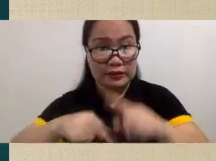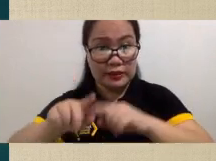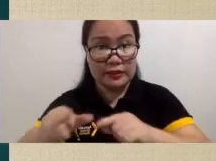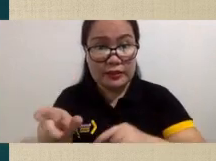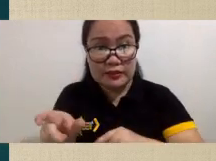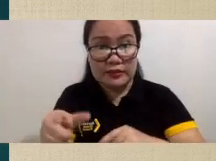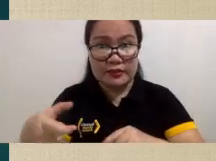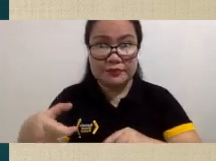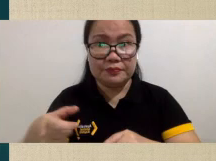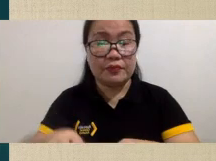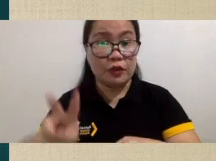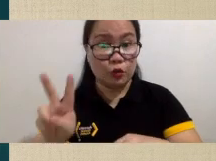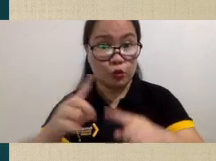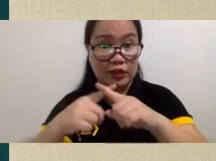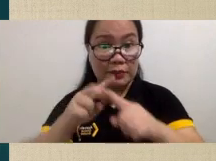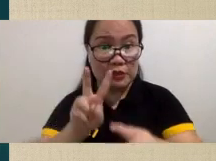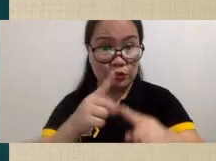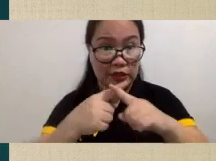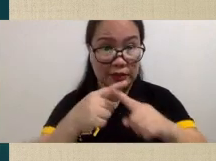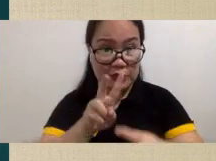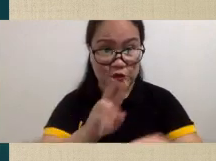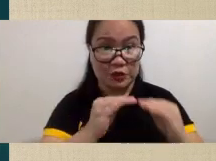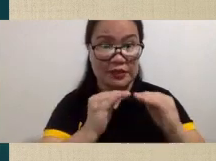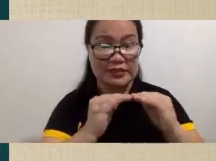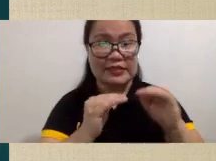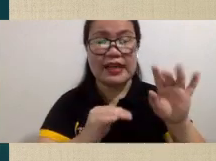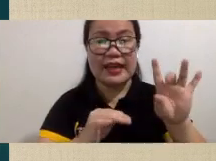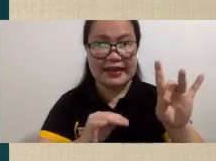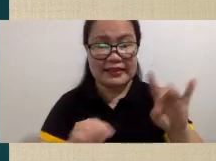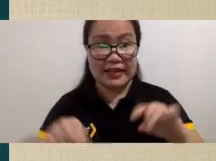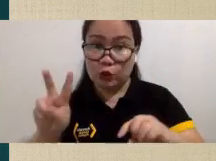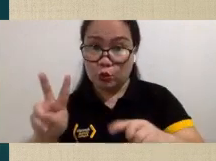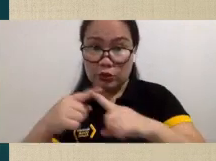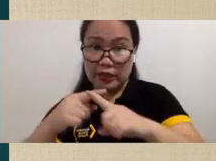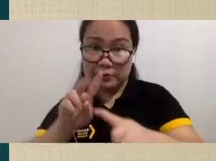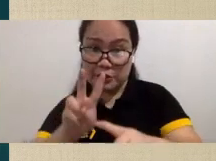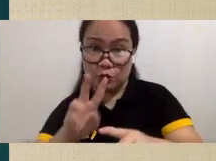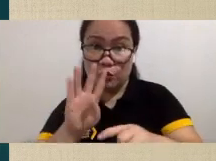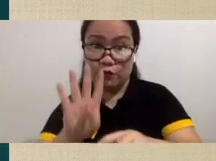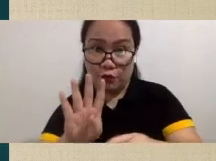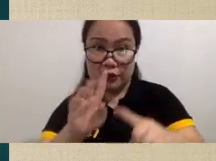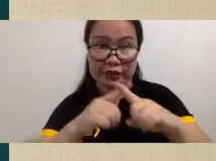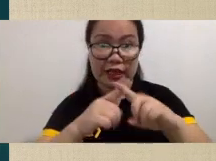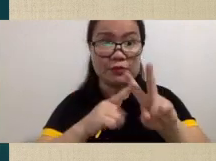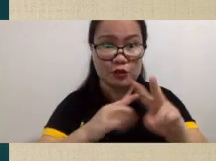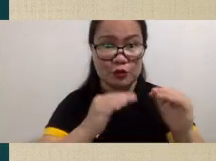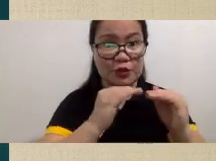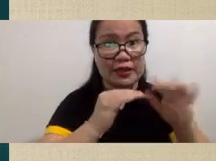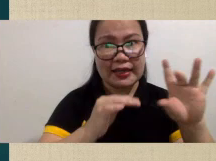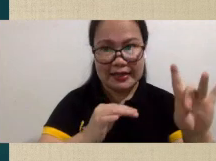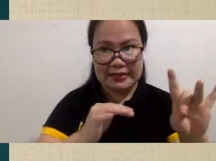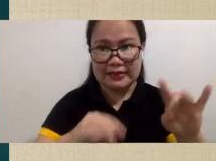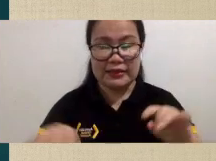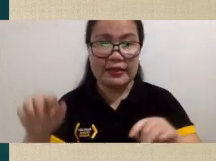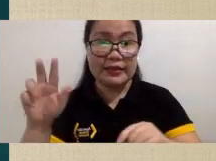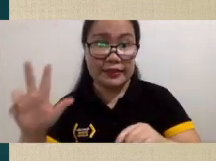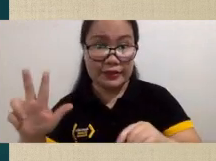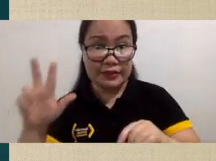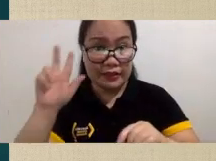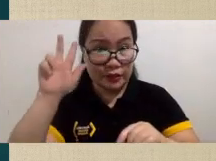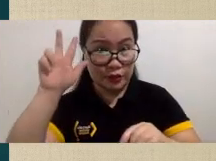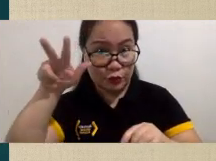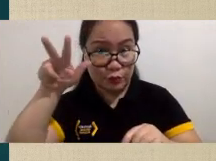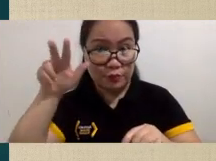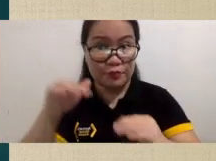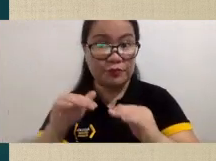2, that is 4, times 2, that is 8. So, 2 cube is equal to 8. 3 cube,